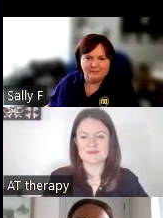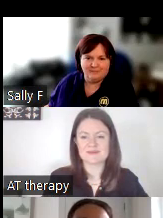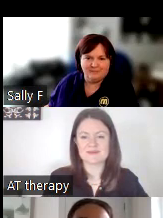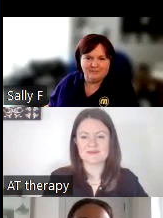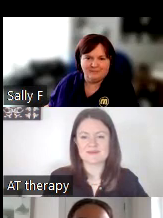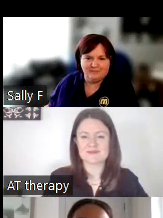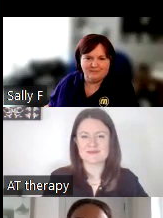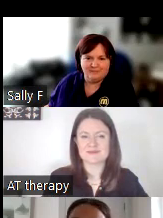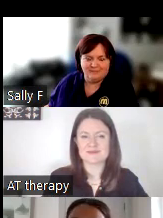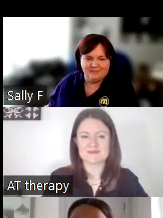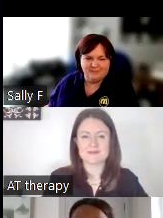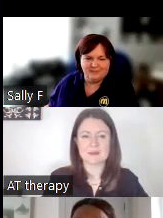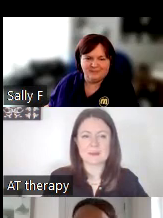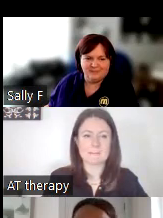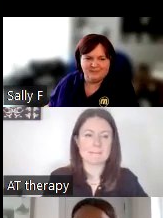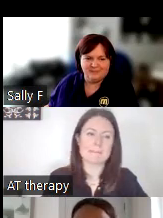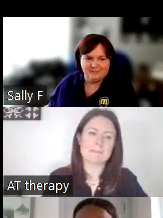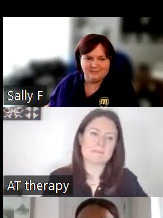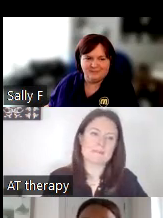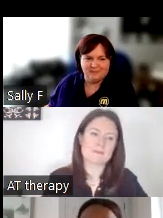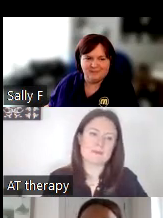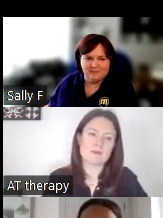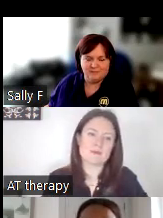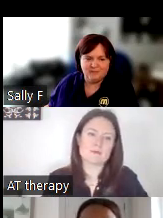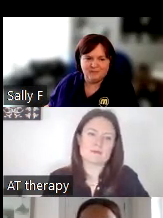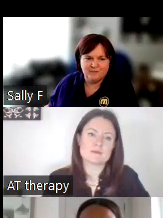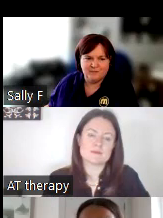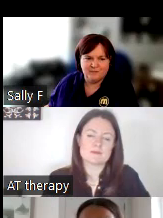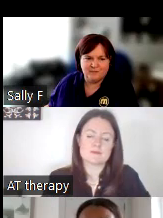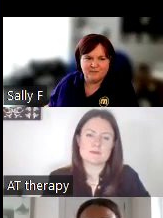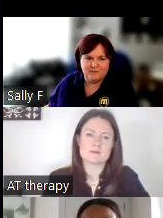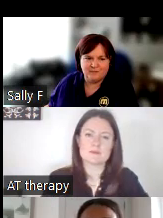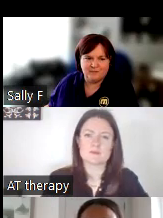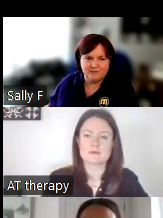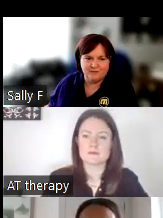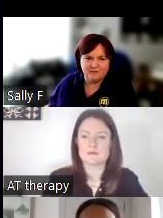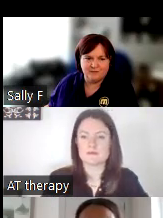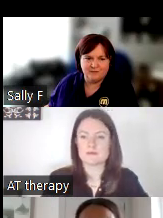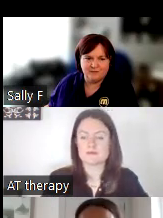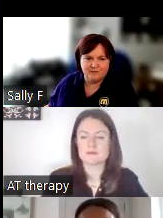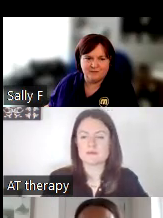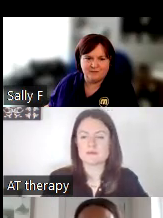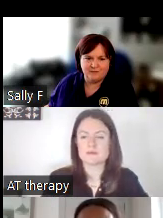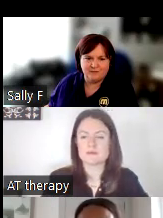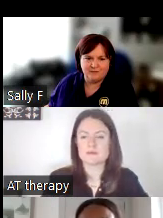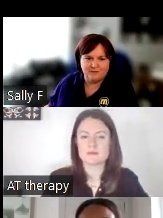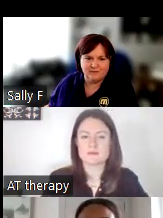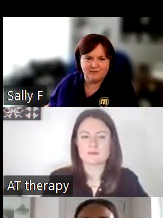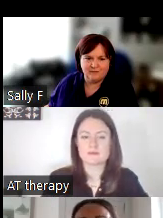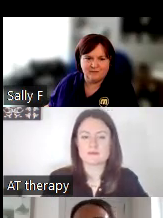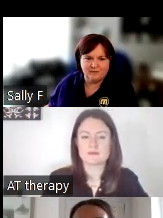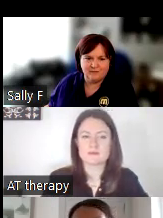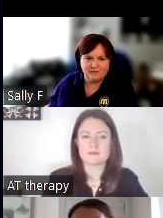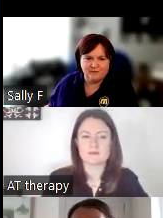Makaton. I'm going to be talking about my experiences of using Makaton with really, really young clients, so with babies and